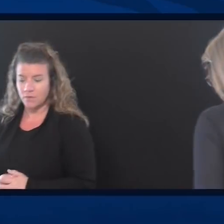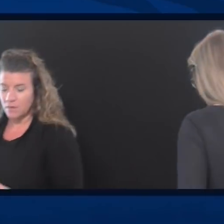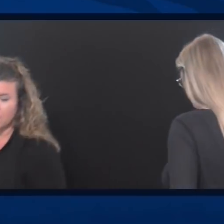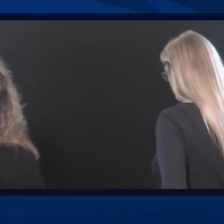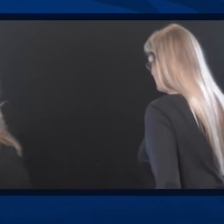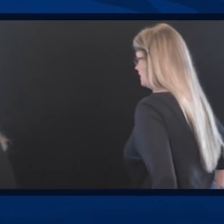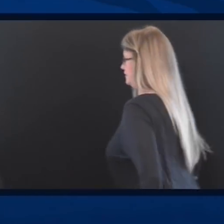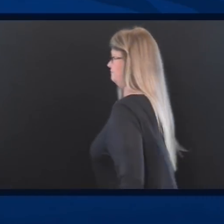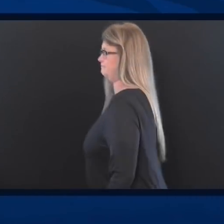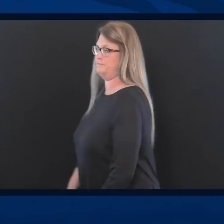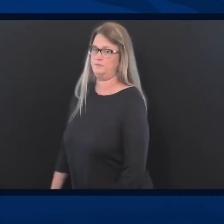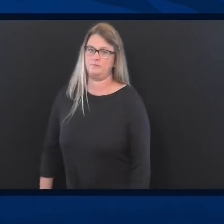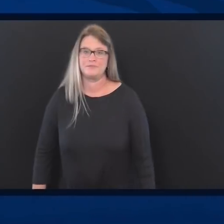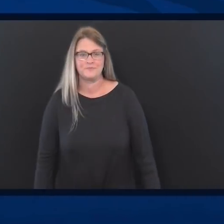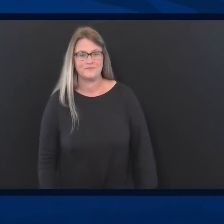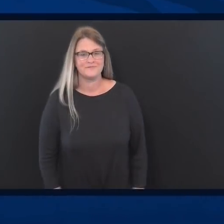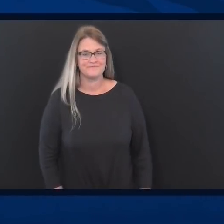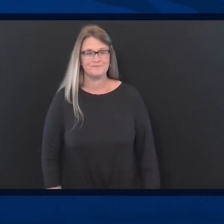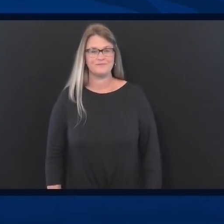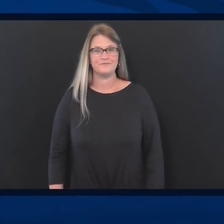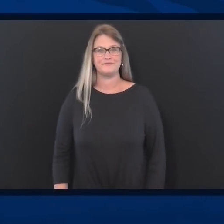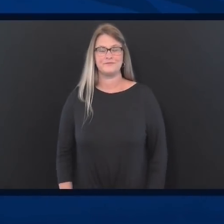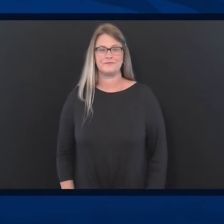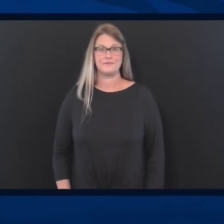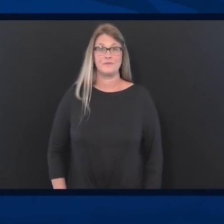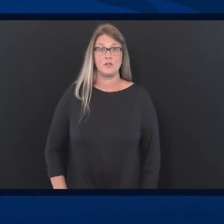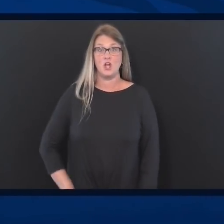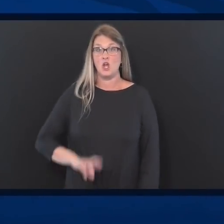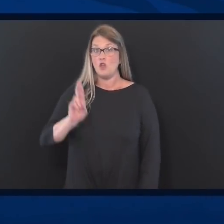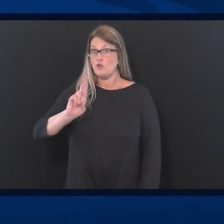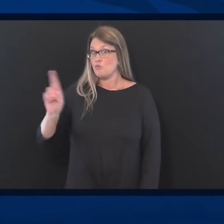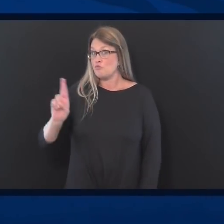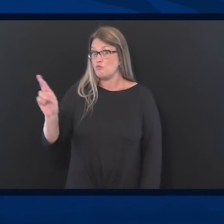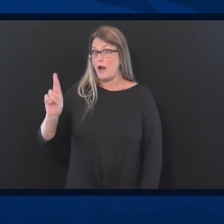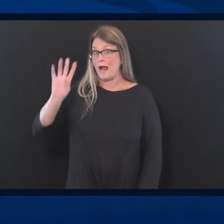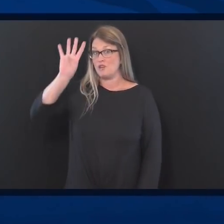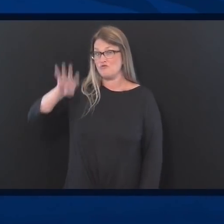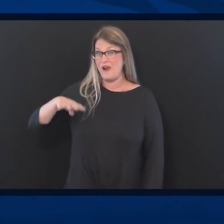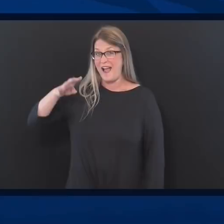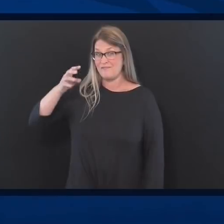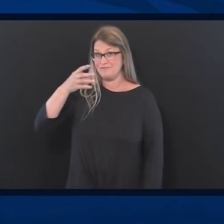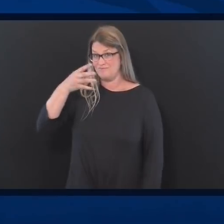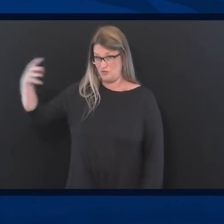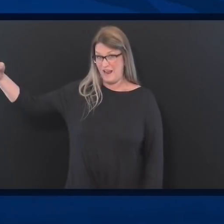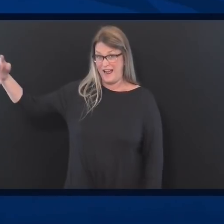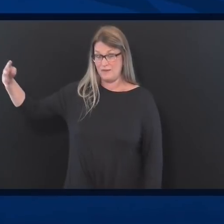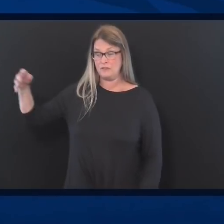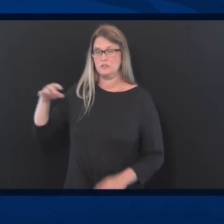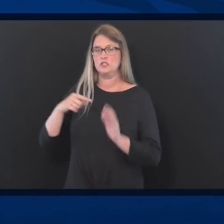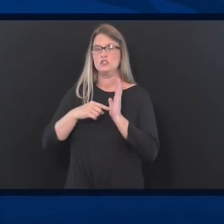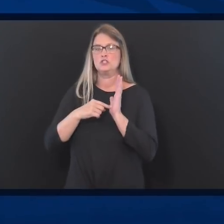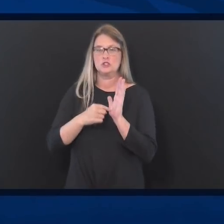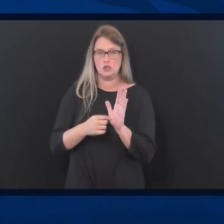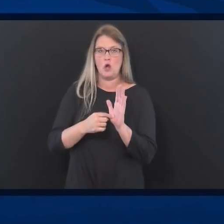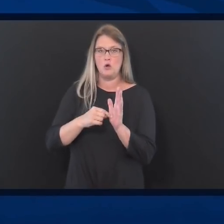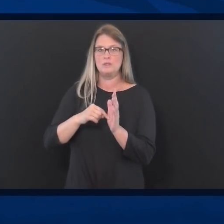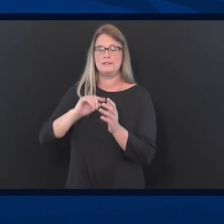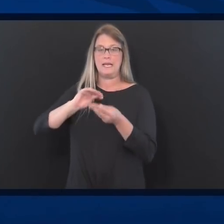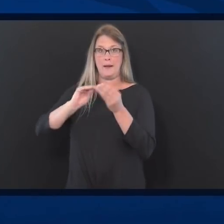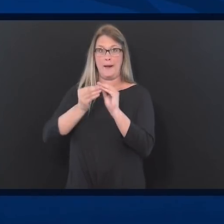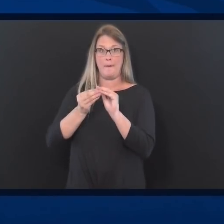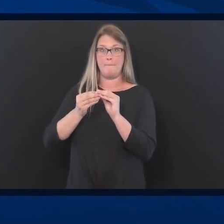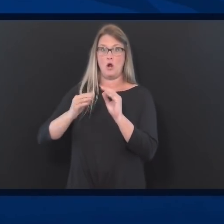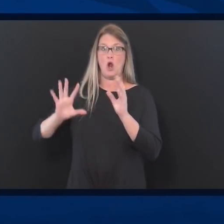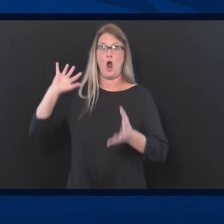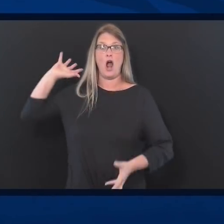graph there looks at the cumulative number of laboratory results reported to DHHR.